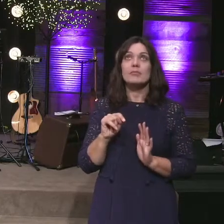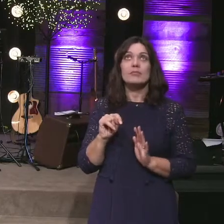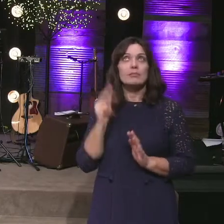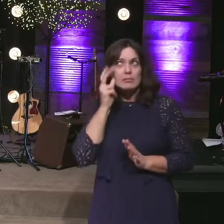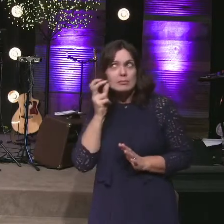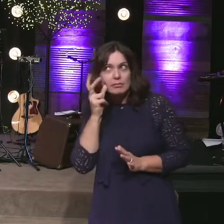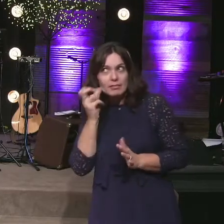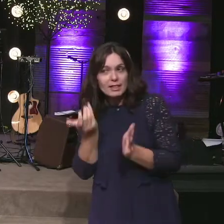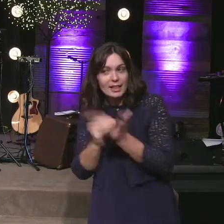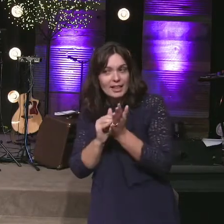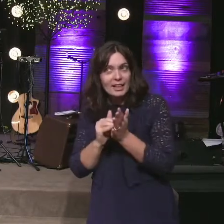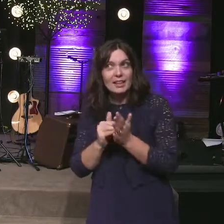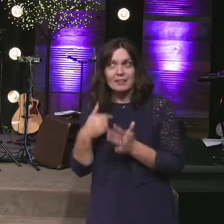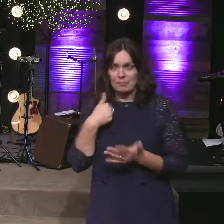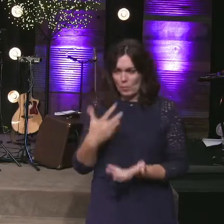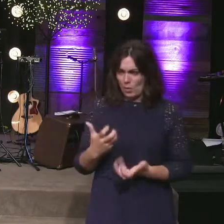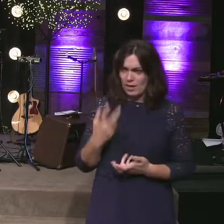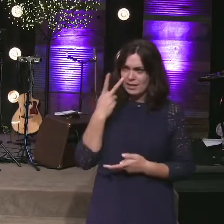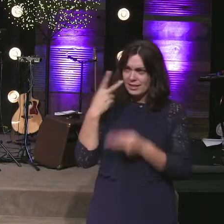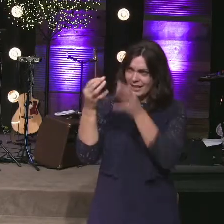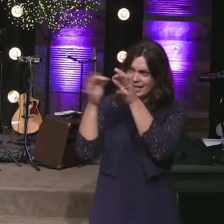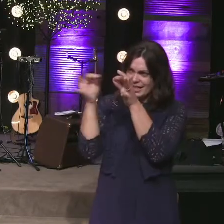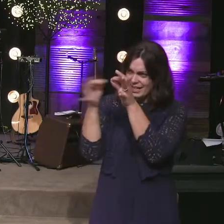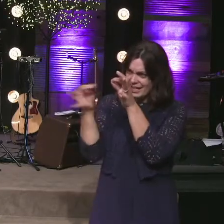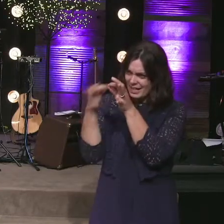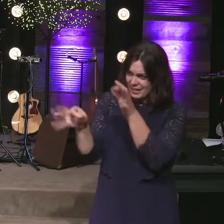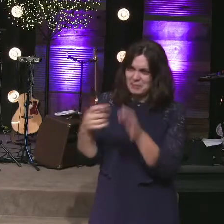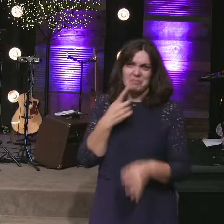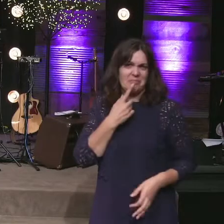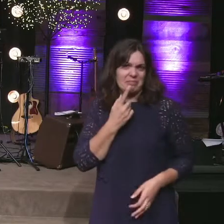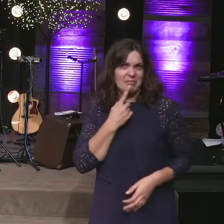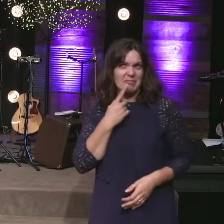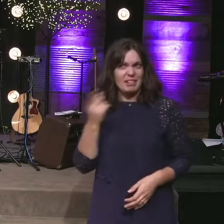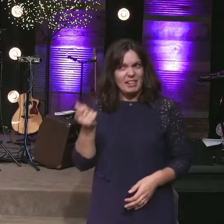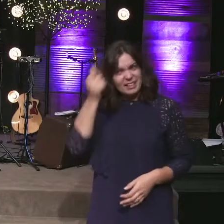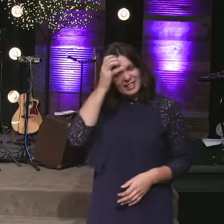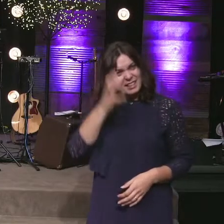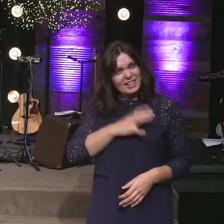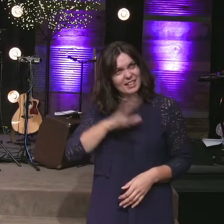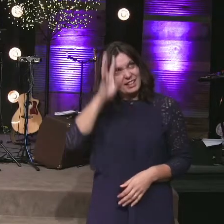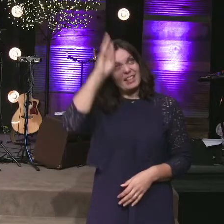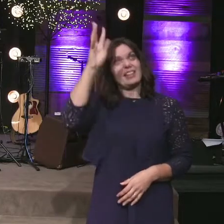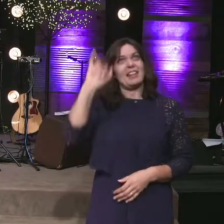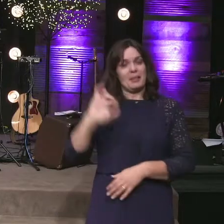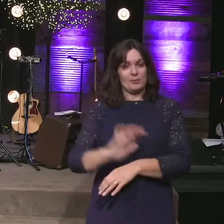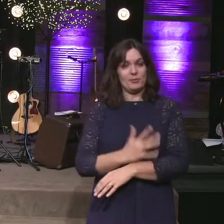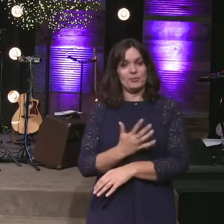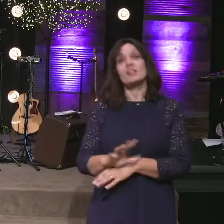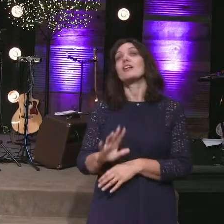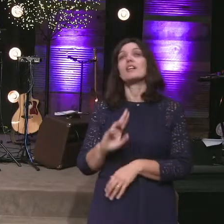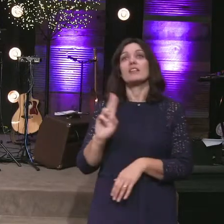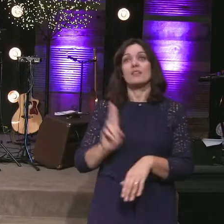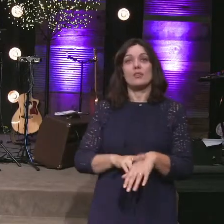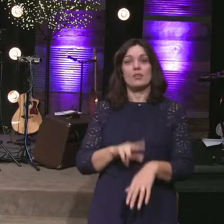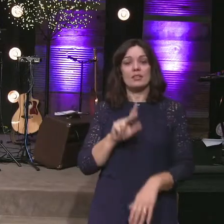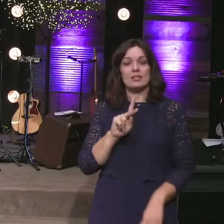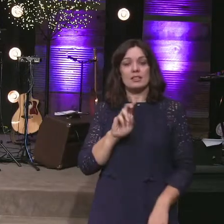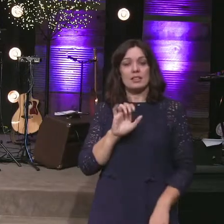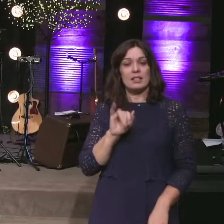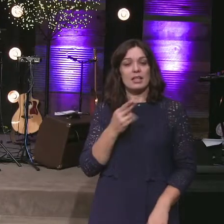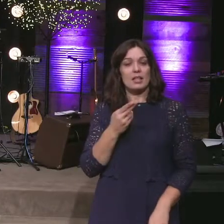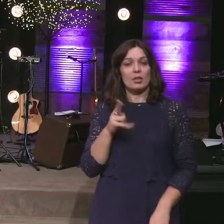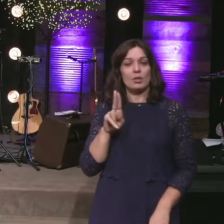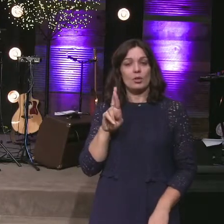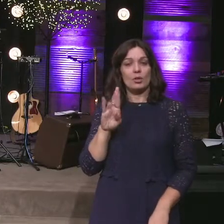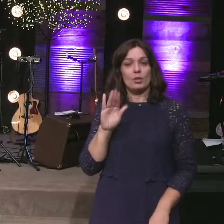want to see the lyrics. I'm like, what the heck did this guy come up with? And, of course, Keith Urban didn't write the song, but